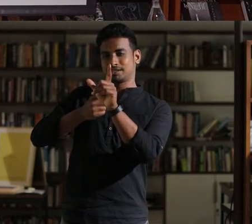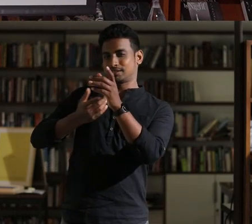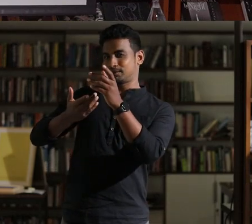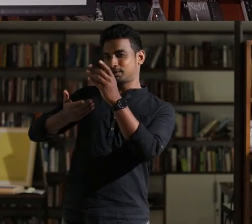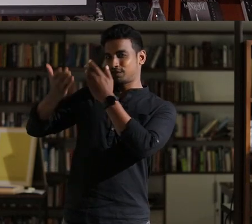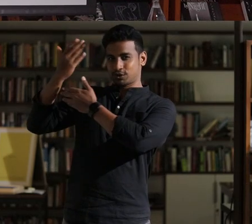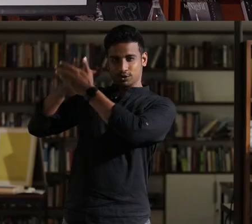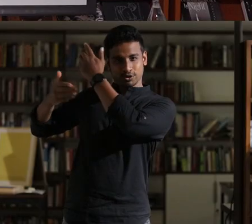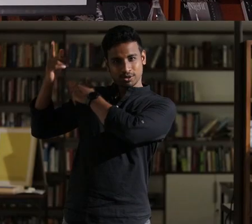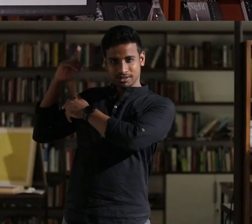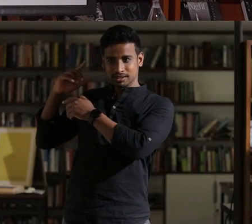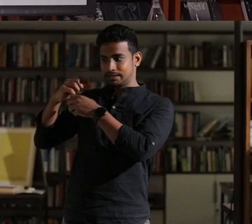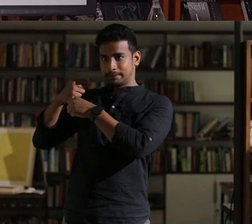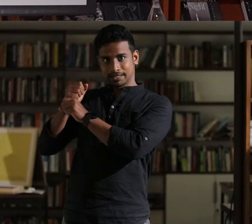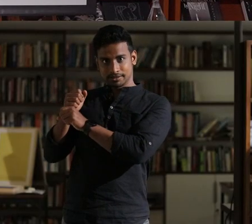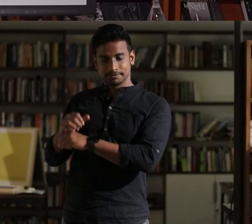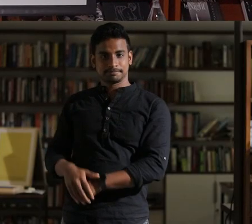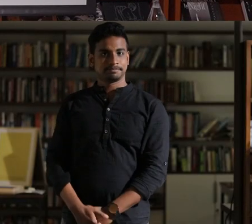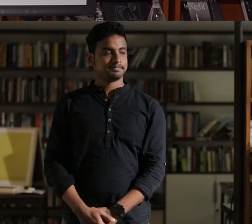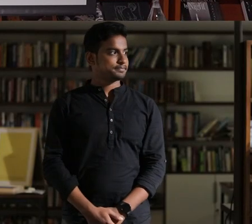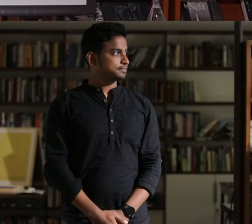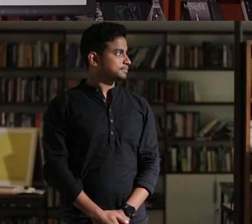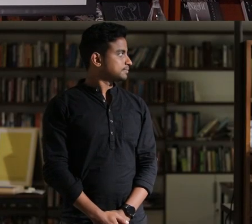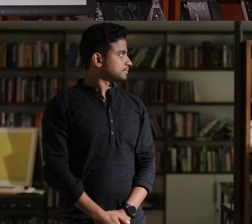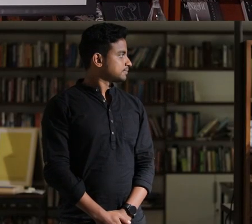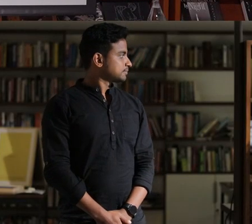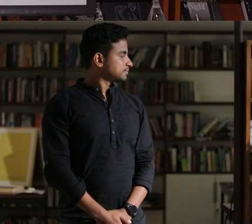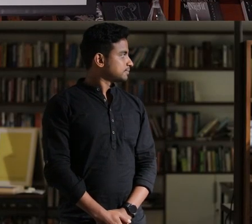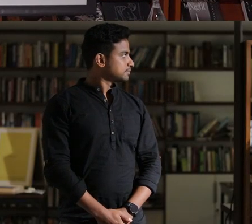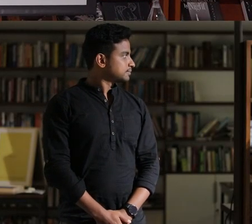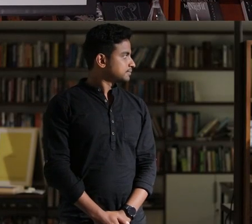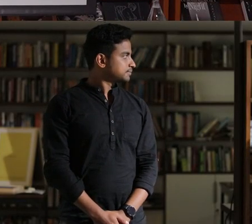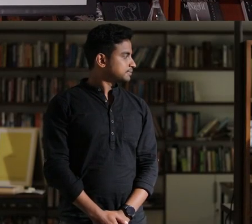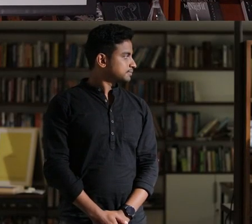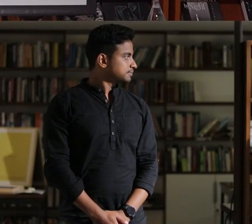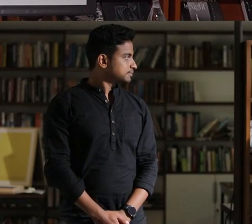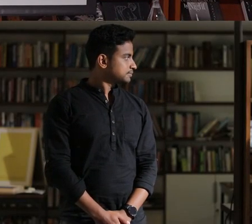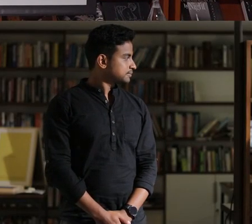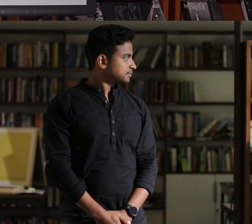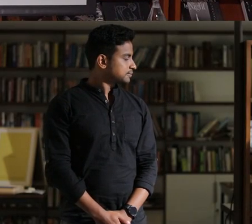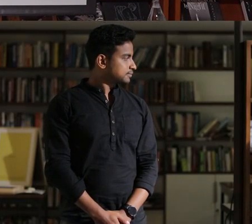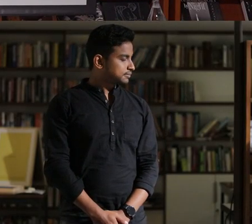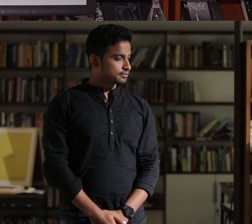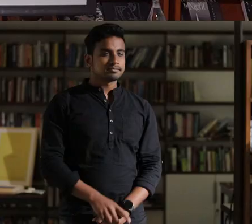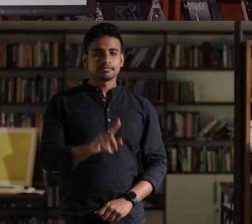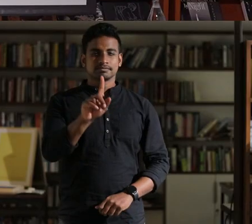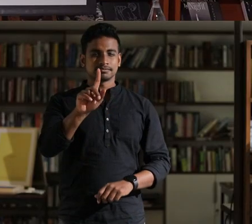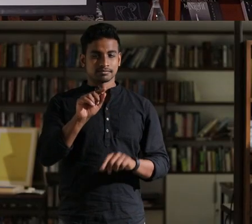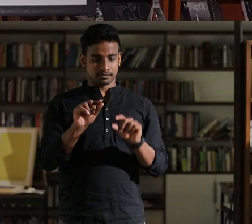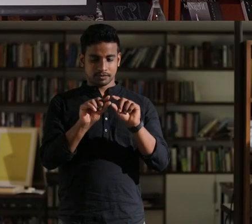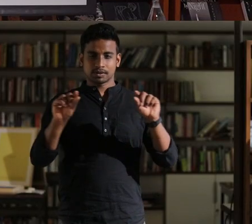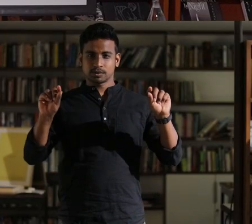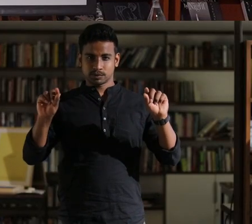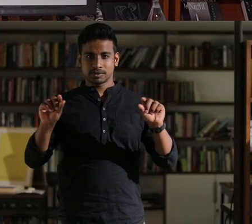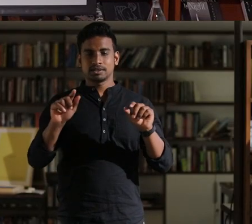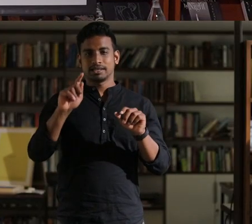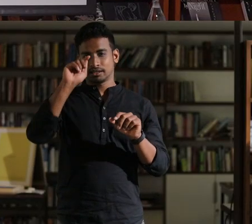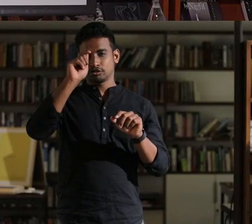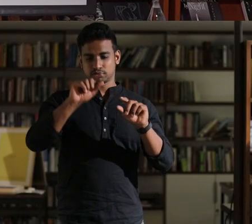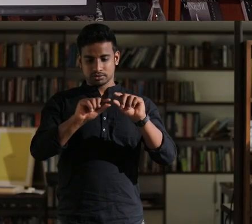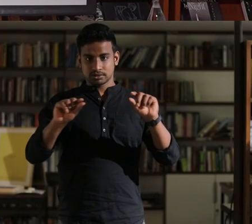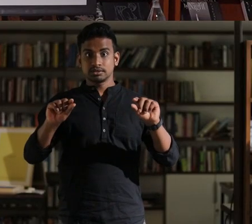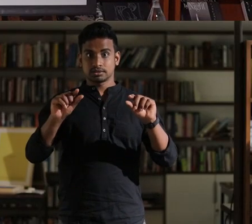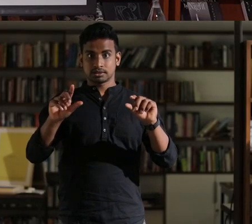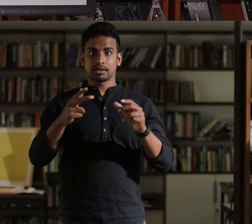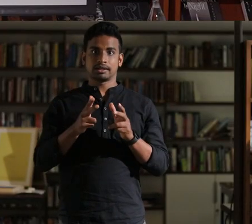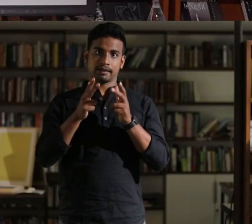there's a let me just read this quote before I take this